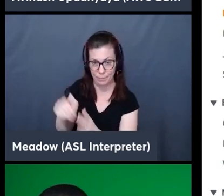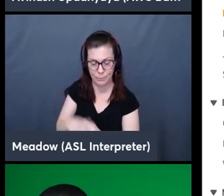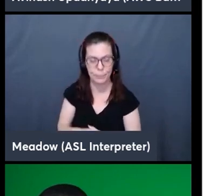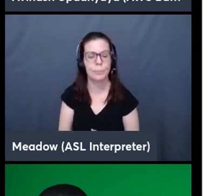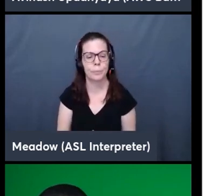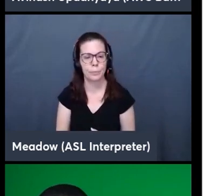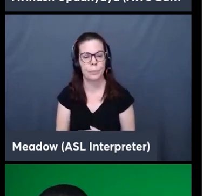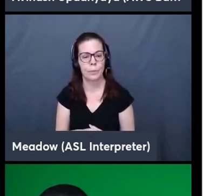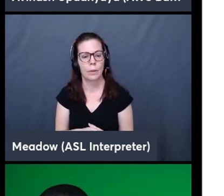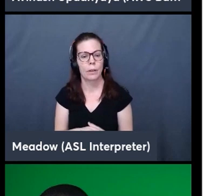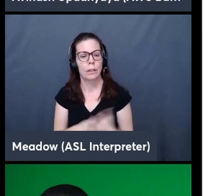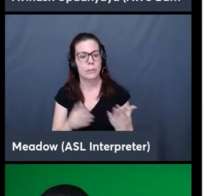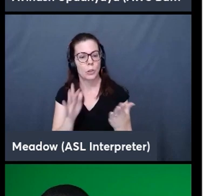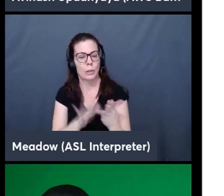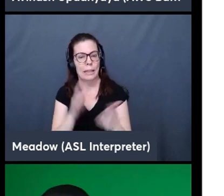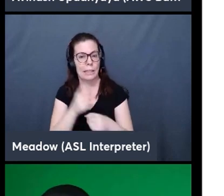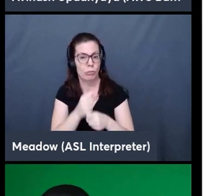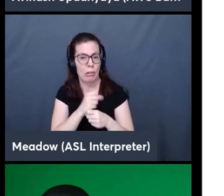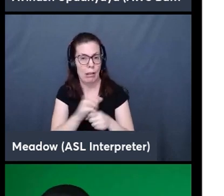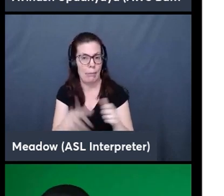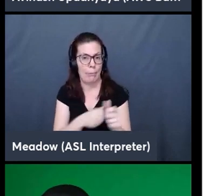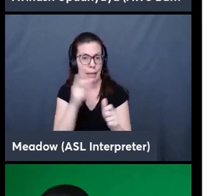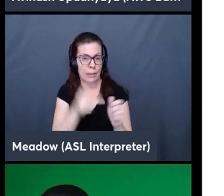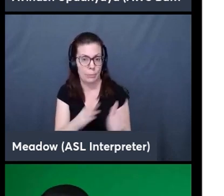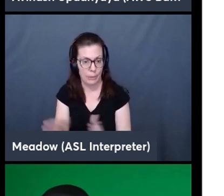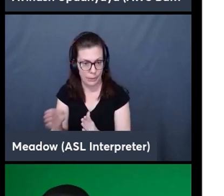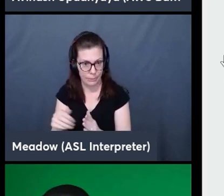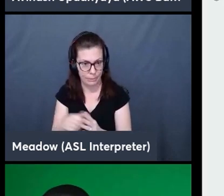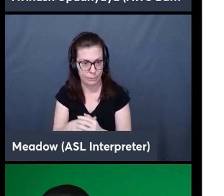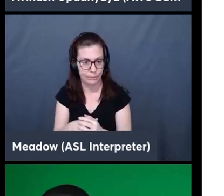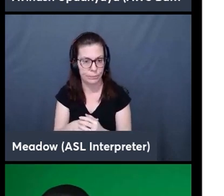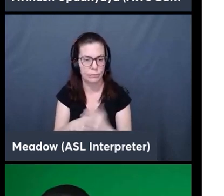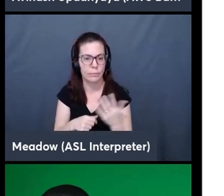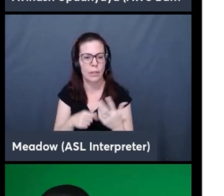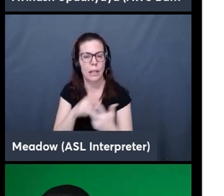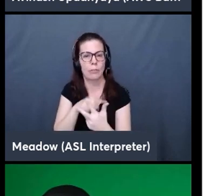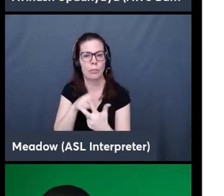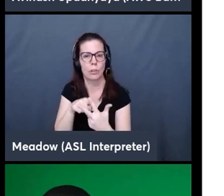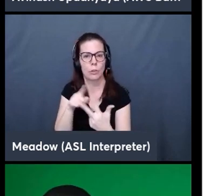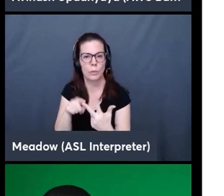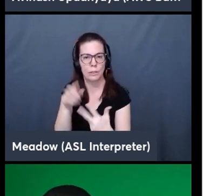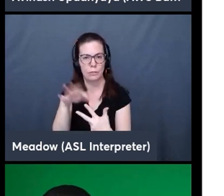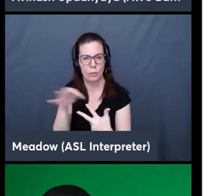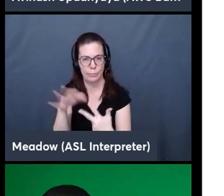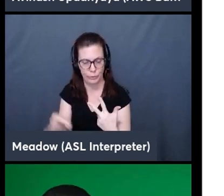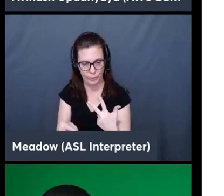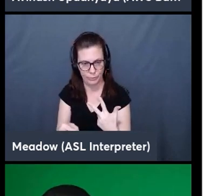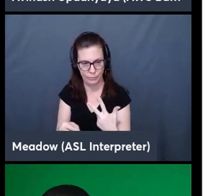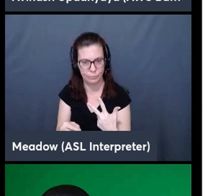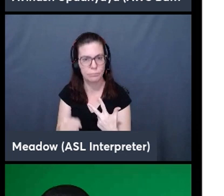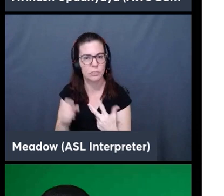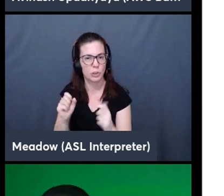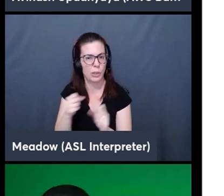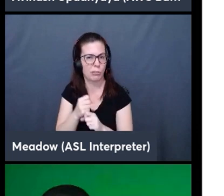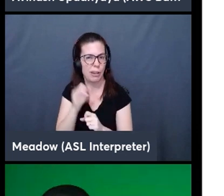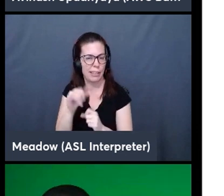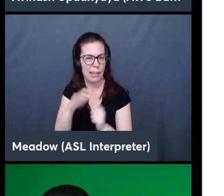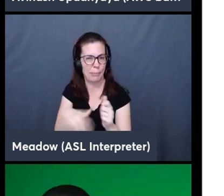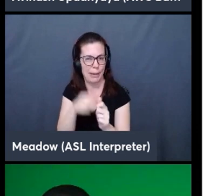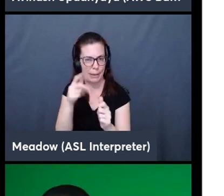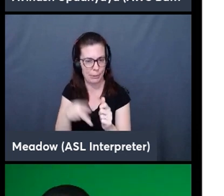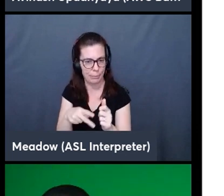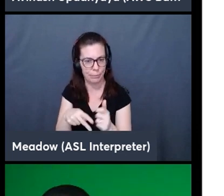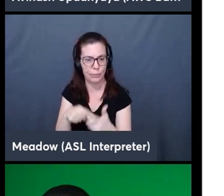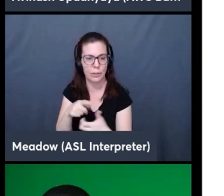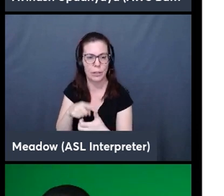So I'll click on create backup plan. There are three ways in which you can create a backup plan. You can use